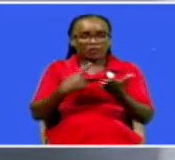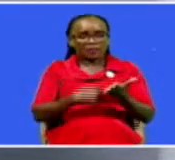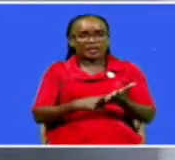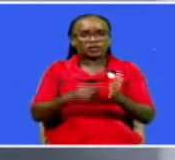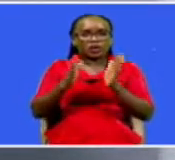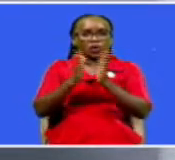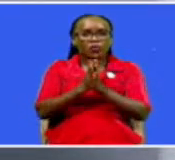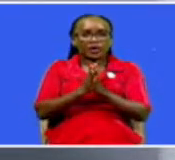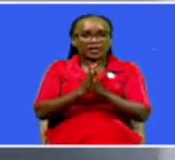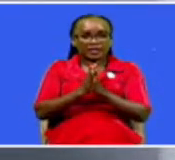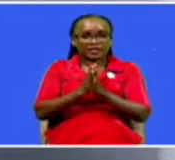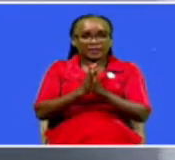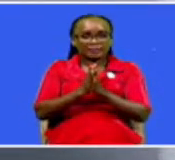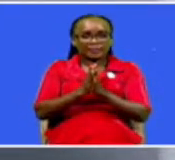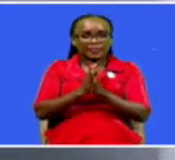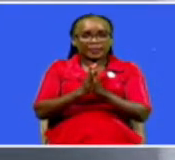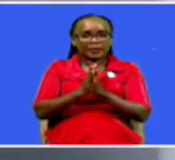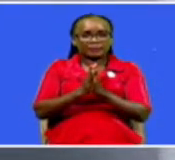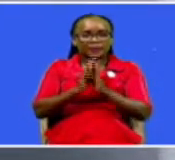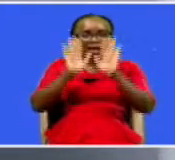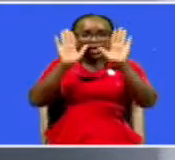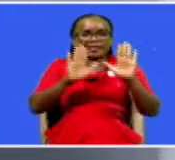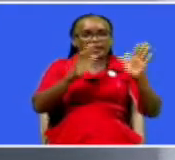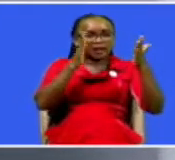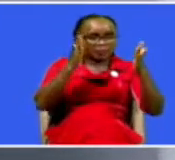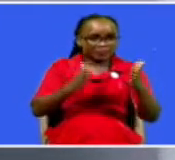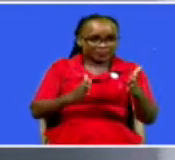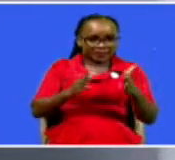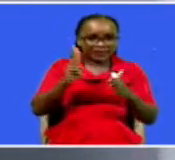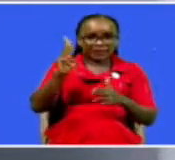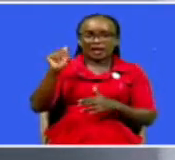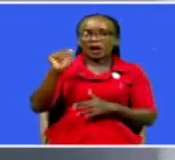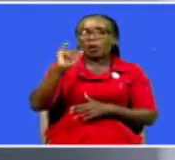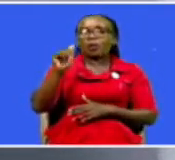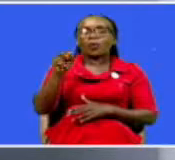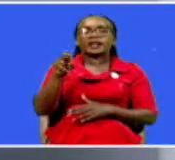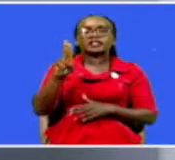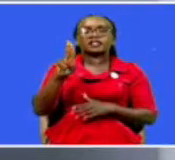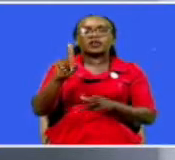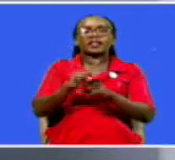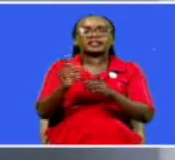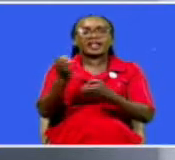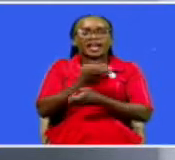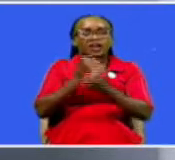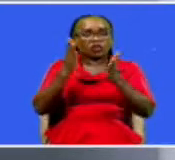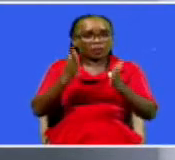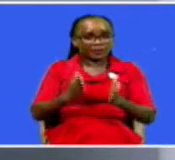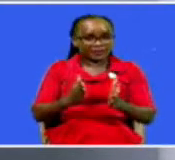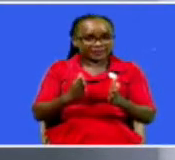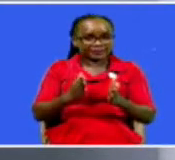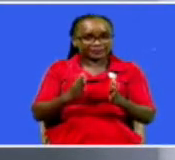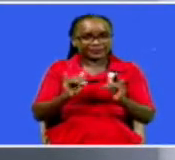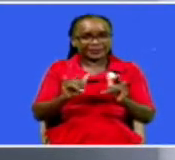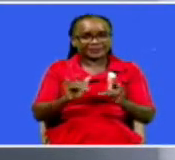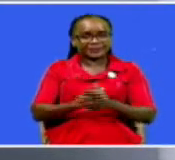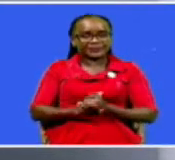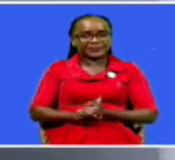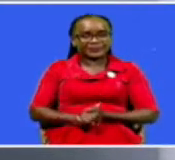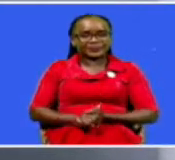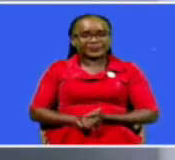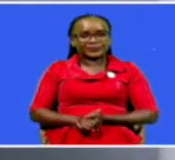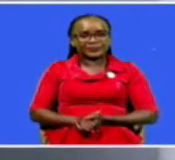with social accountability campaigner Wanjiru Gekonyo, and economist Ohoro Njogo. Keep it here for that.